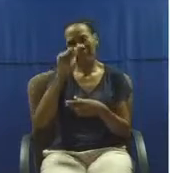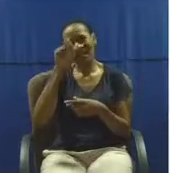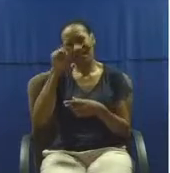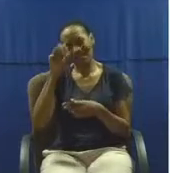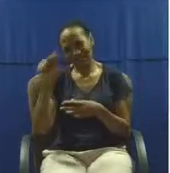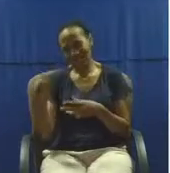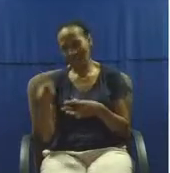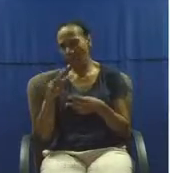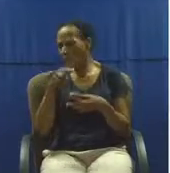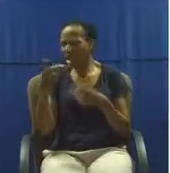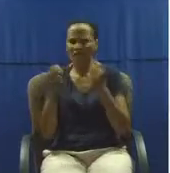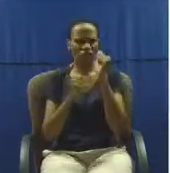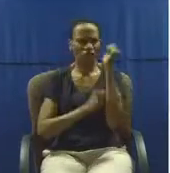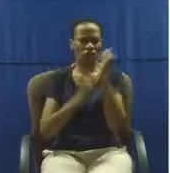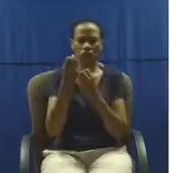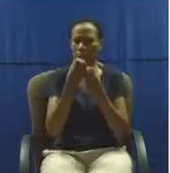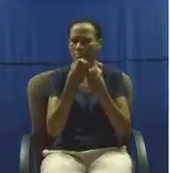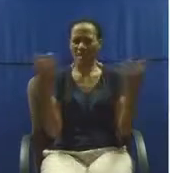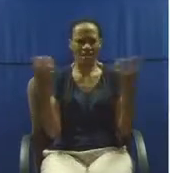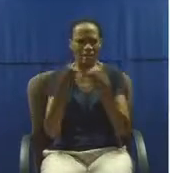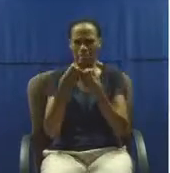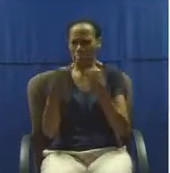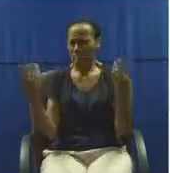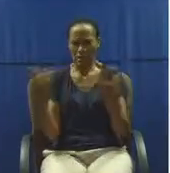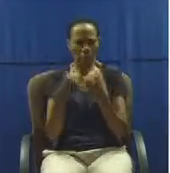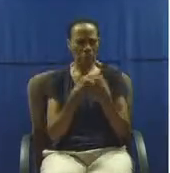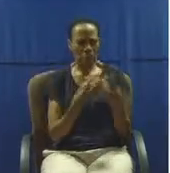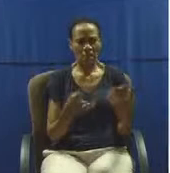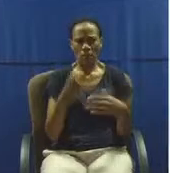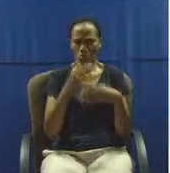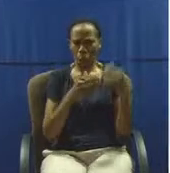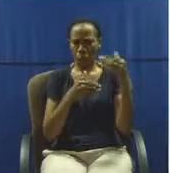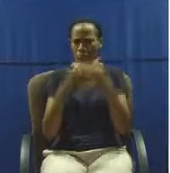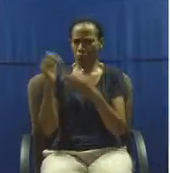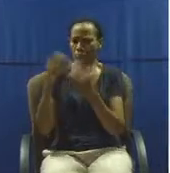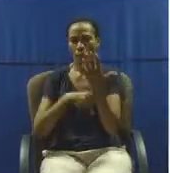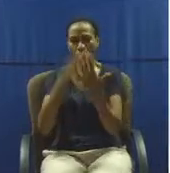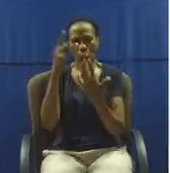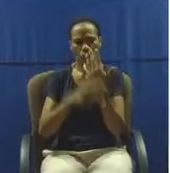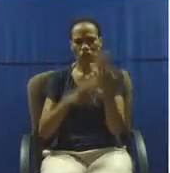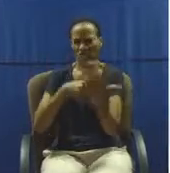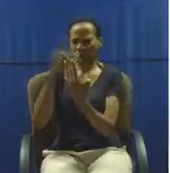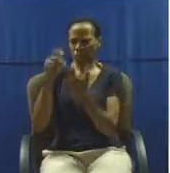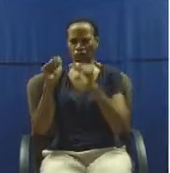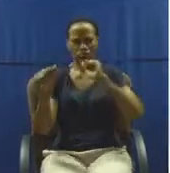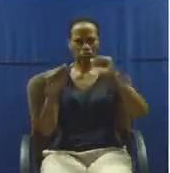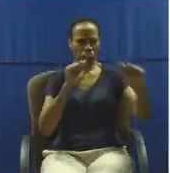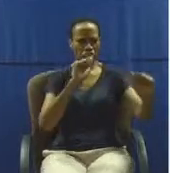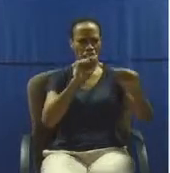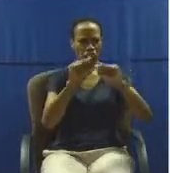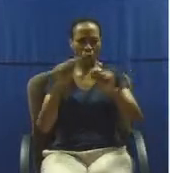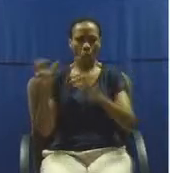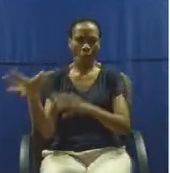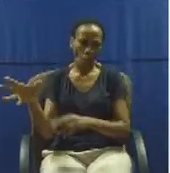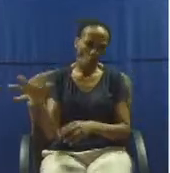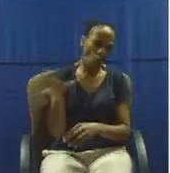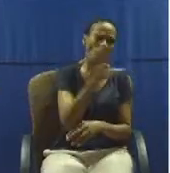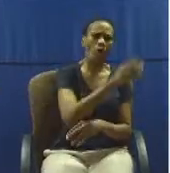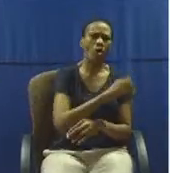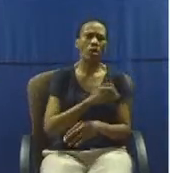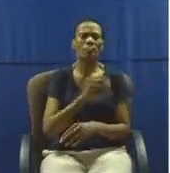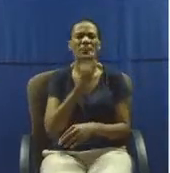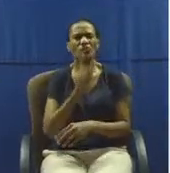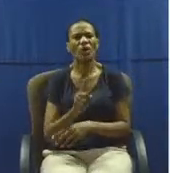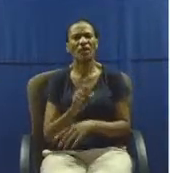be embarking on mega infrastructure projects. And all those will, in the end, create